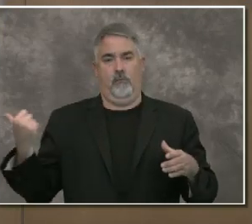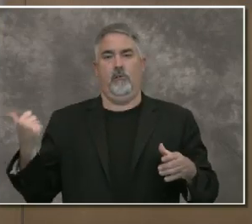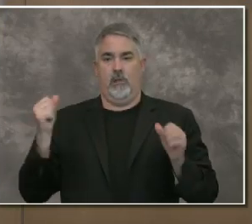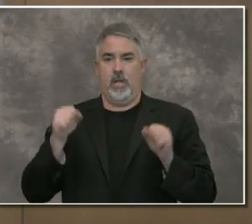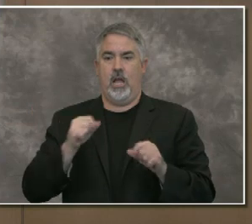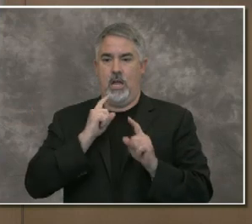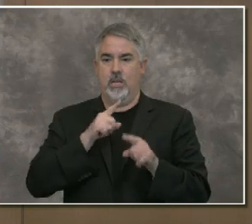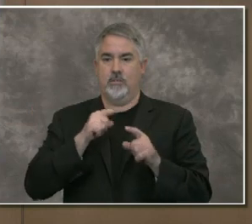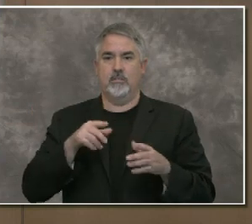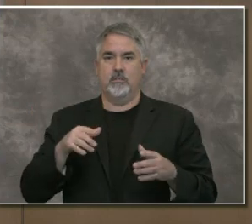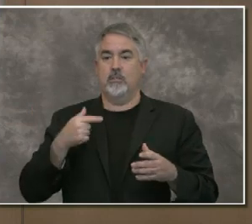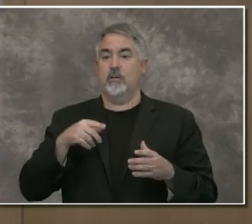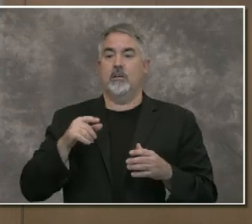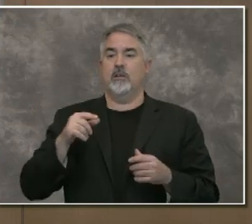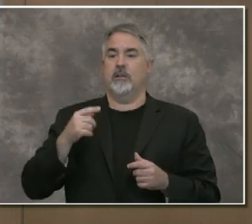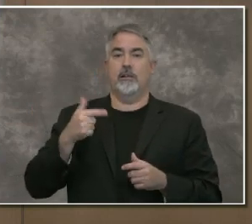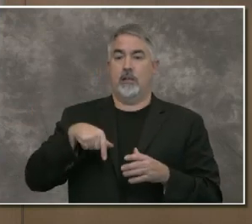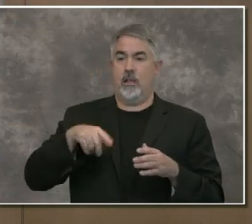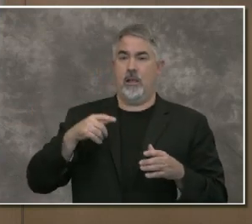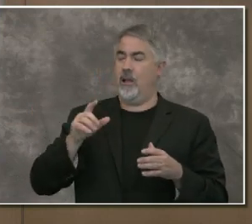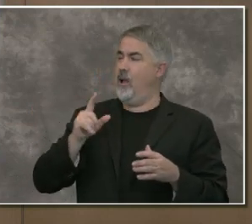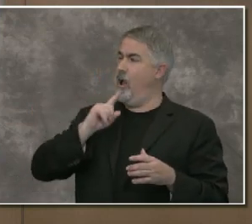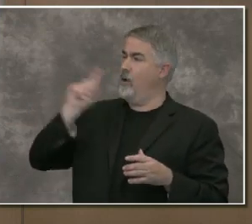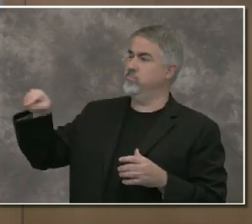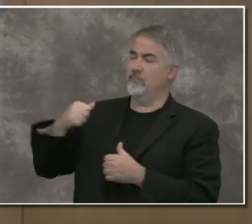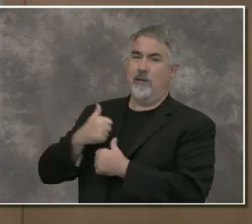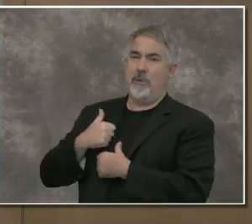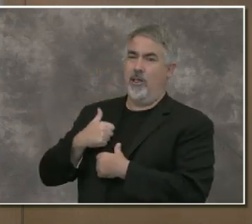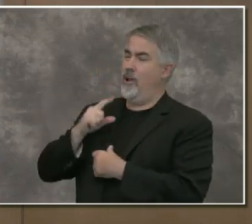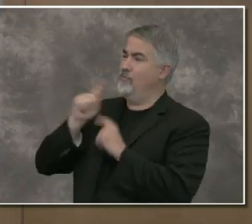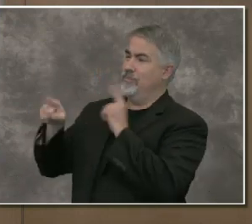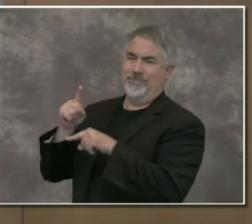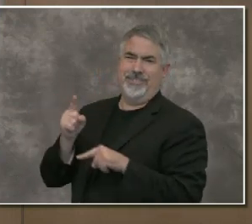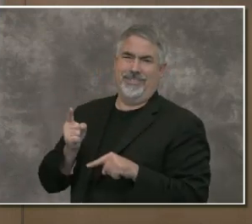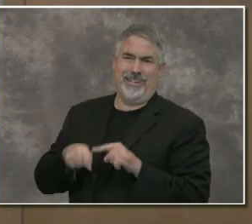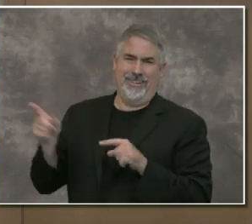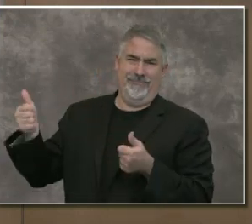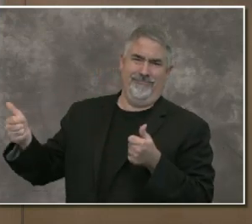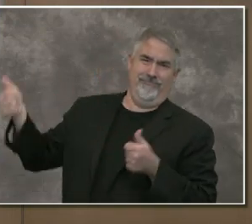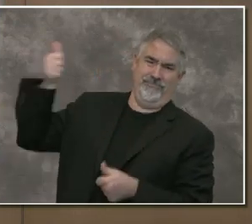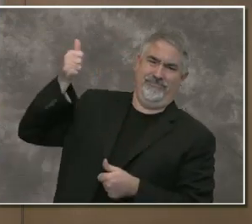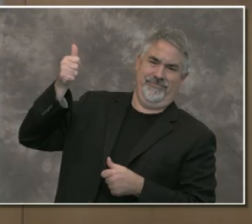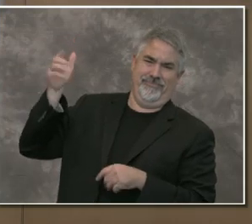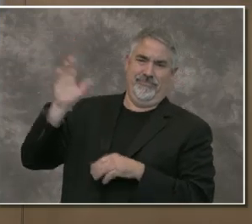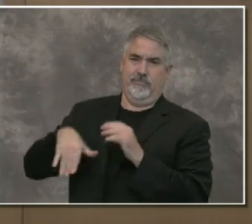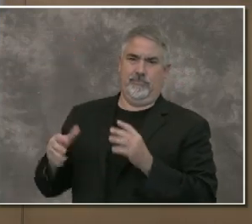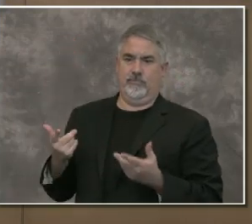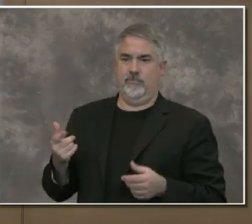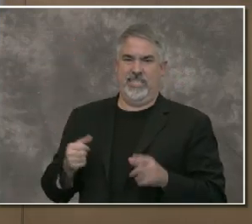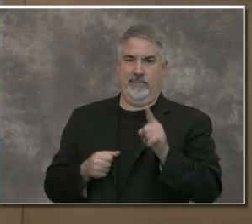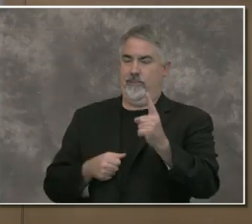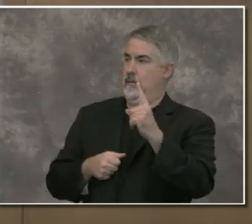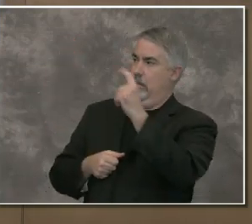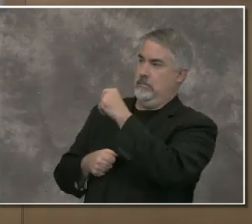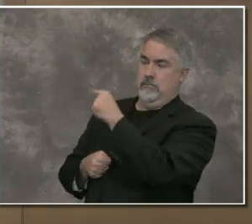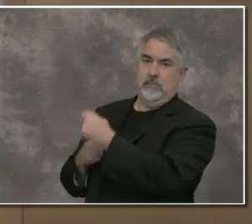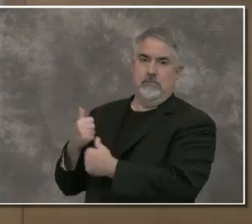bases. So when you ask about policies and procedures that the military is using, you should direct it to them.